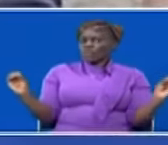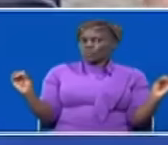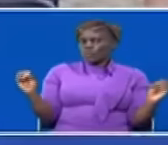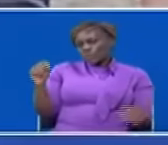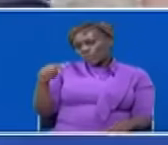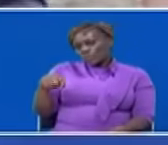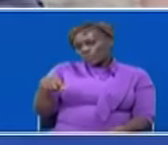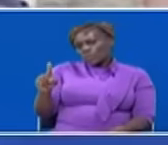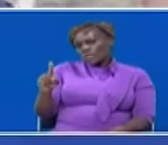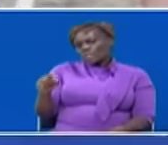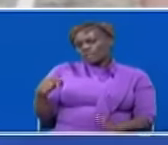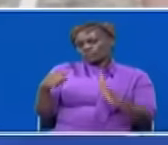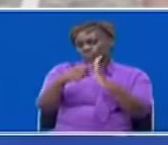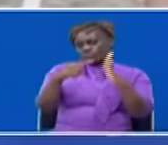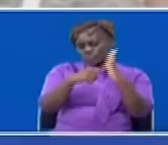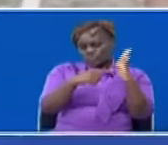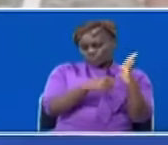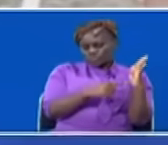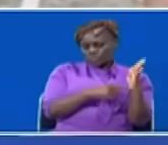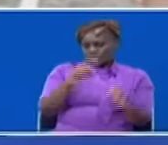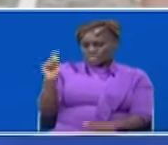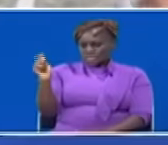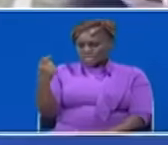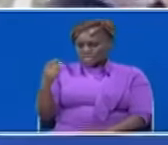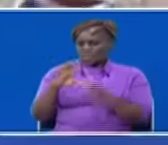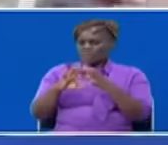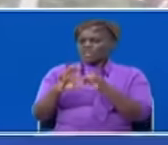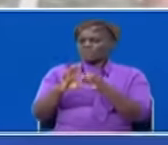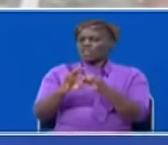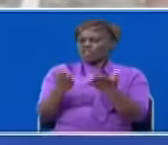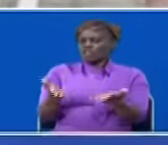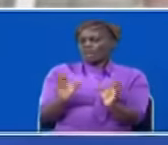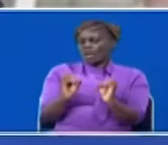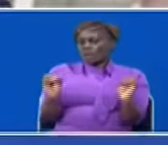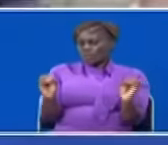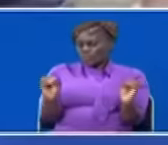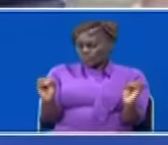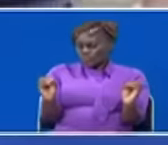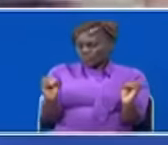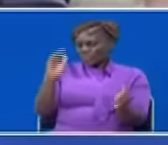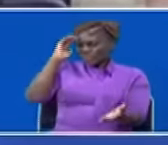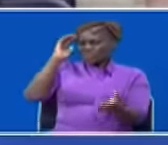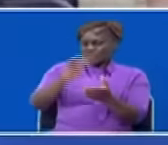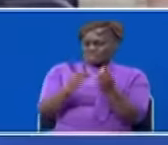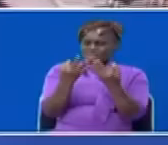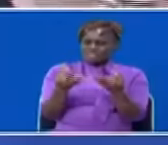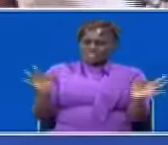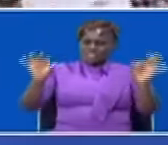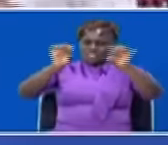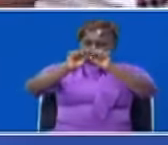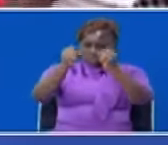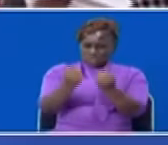are retrogressive and backward. Kenya does not belong in that kind of age. We believe in a free society.